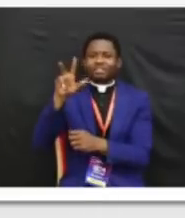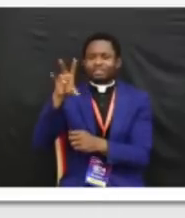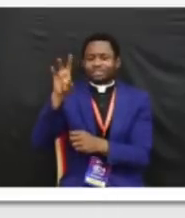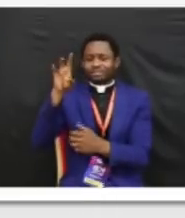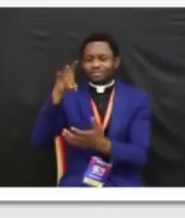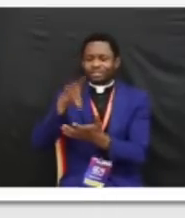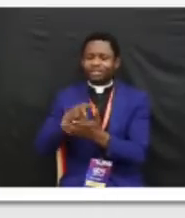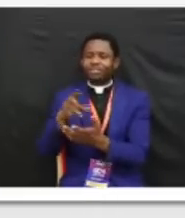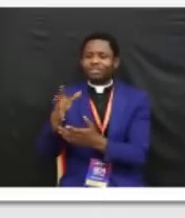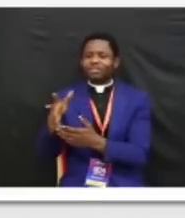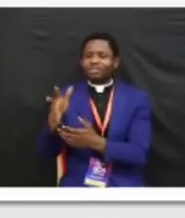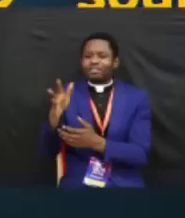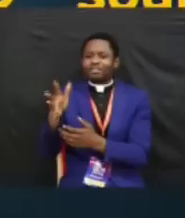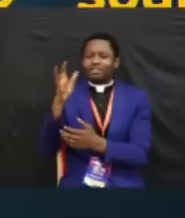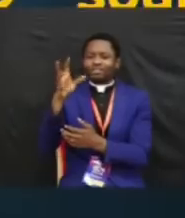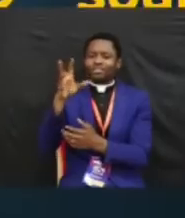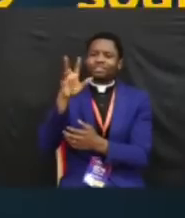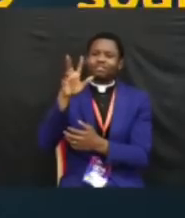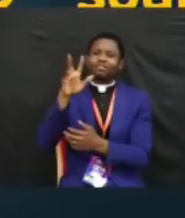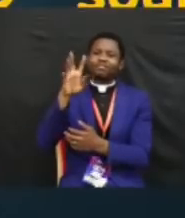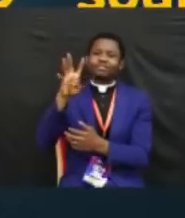souls for the Lord.